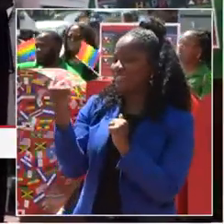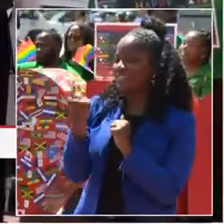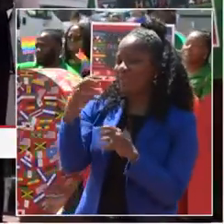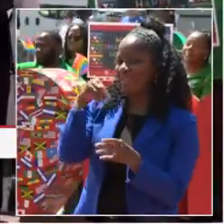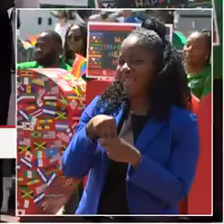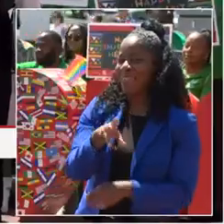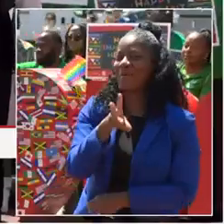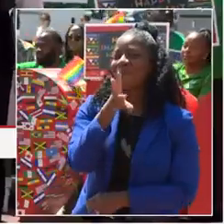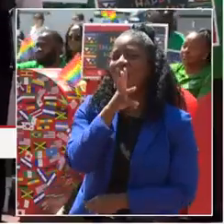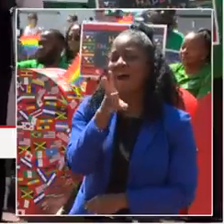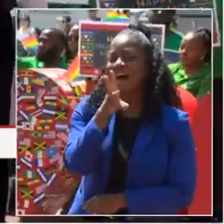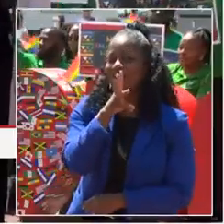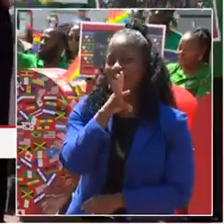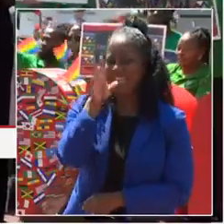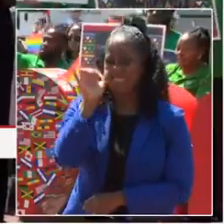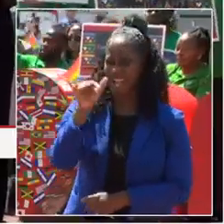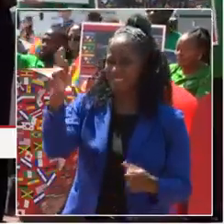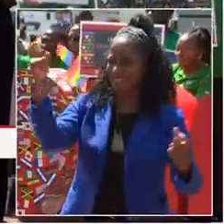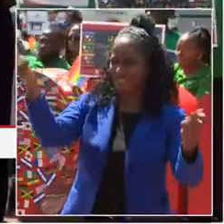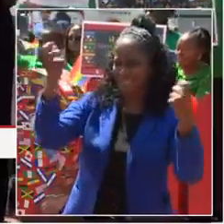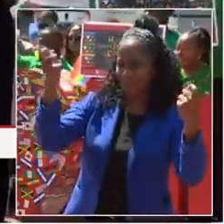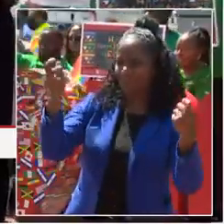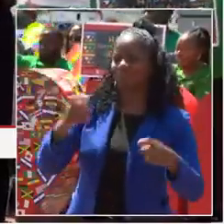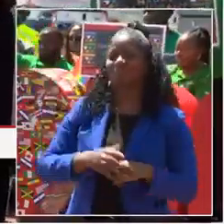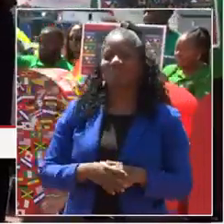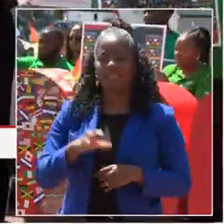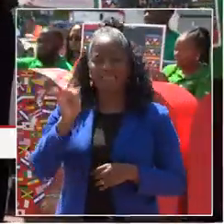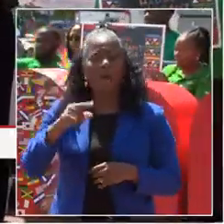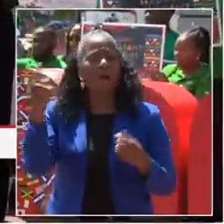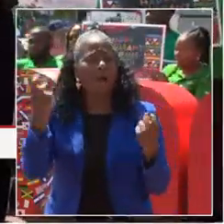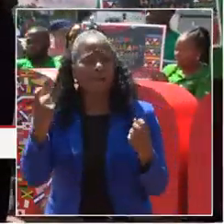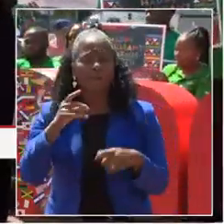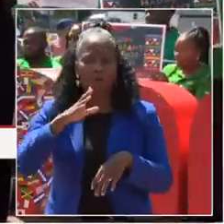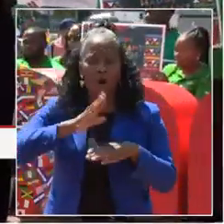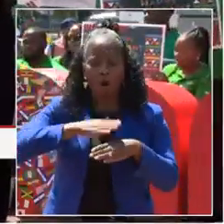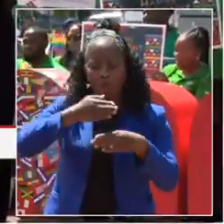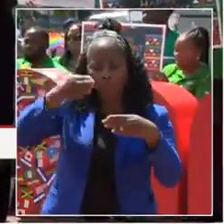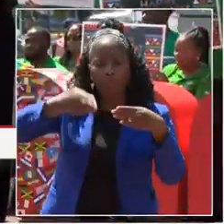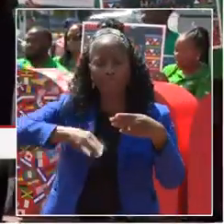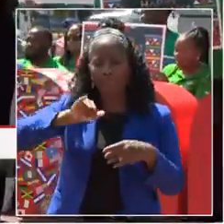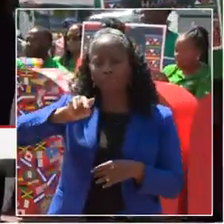the Water, a festival that will happen over Juneteenth